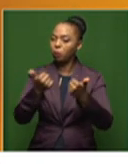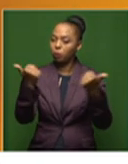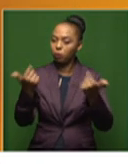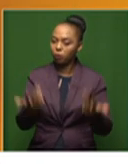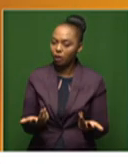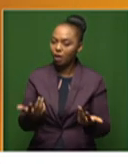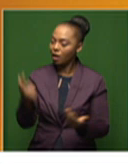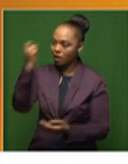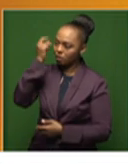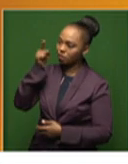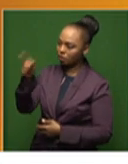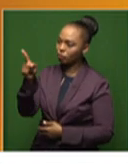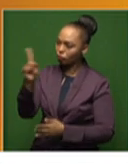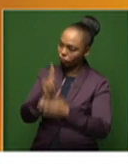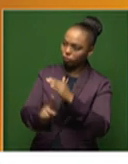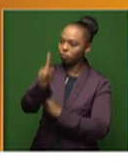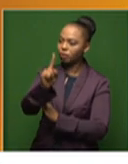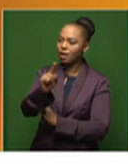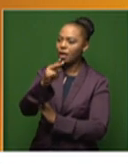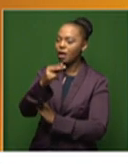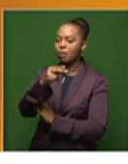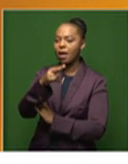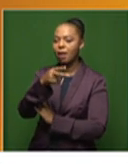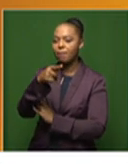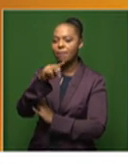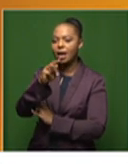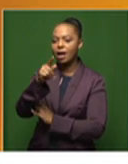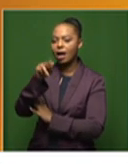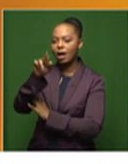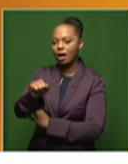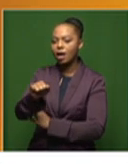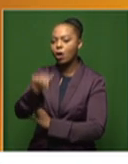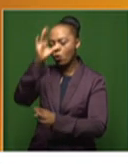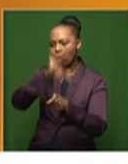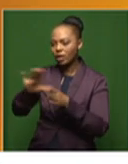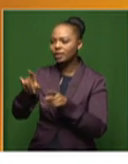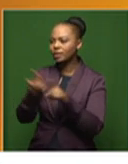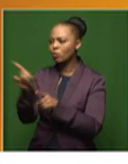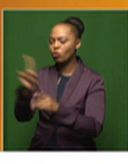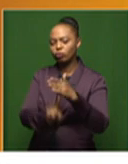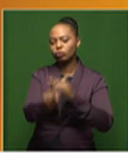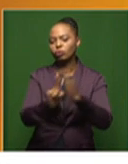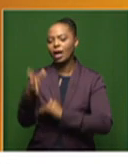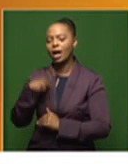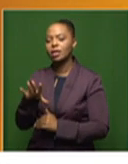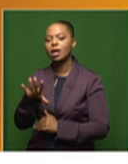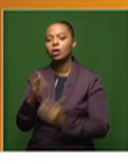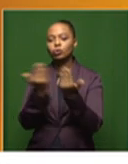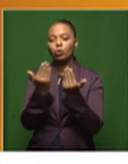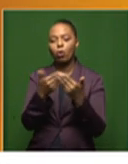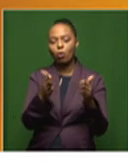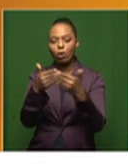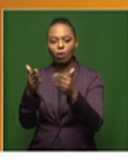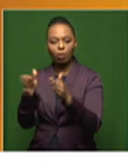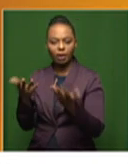understand that you are on your way to Help Makar College and then to a few other schools who have opened as well. Our reporter, Nosipho, coming to us